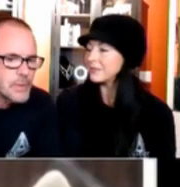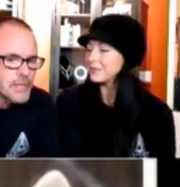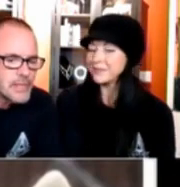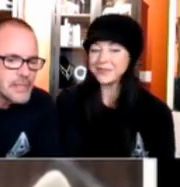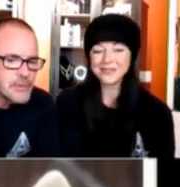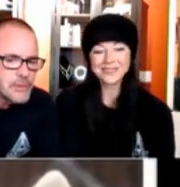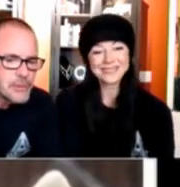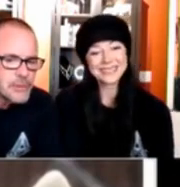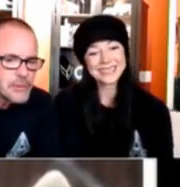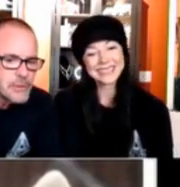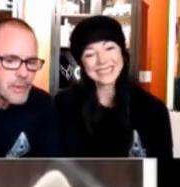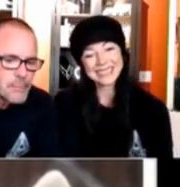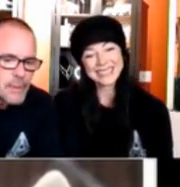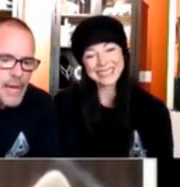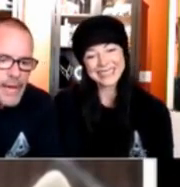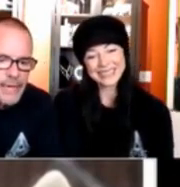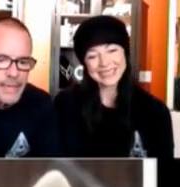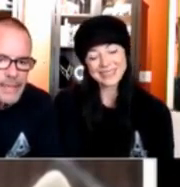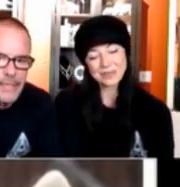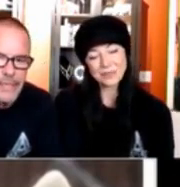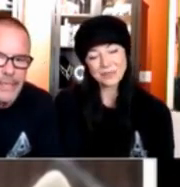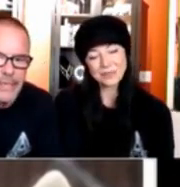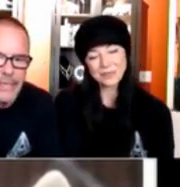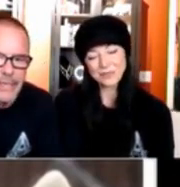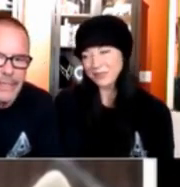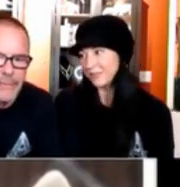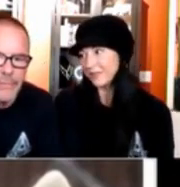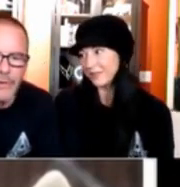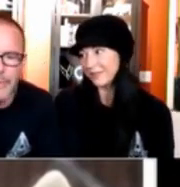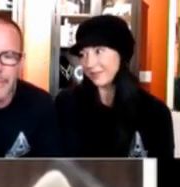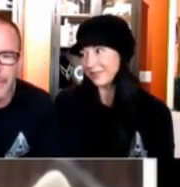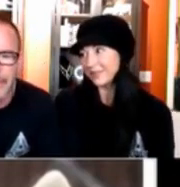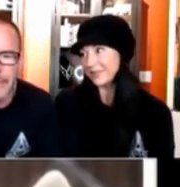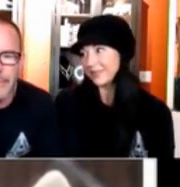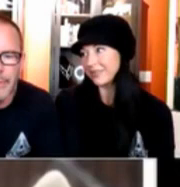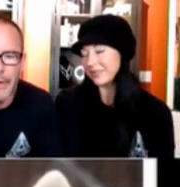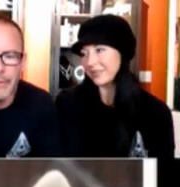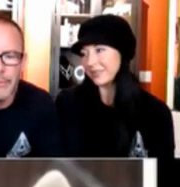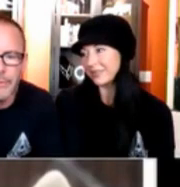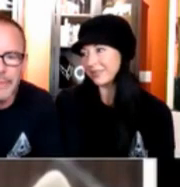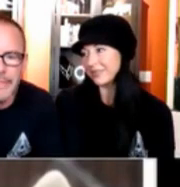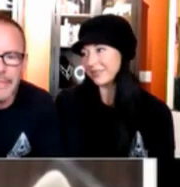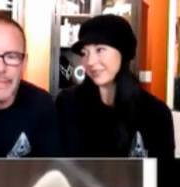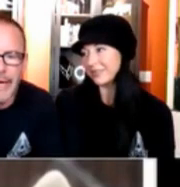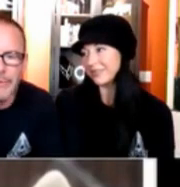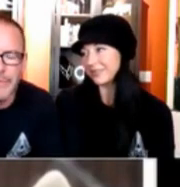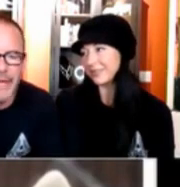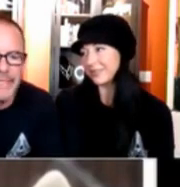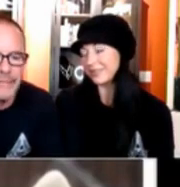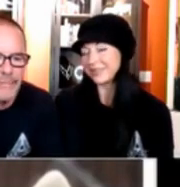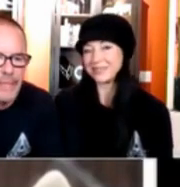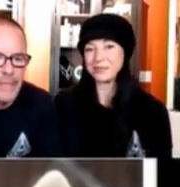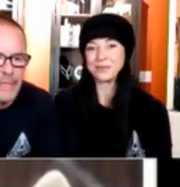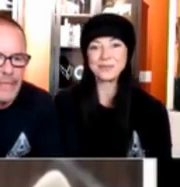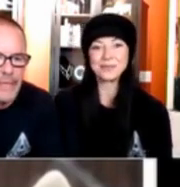we're going to introduce you to our pack. And in a moment, Paula will be